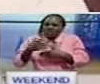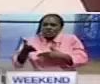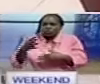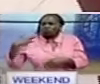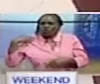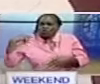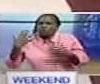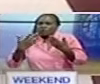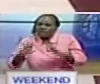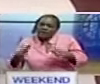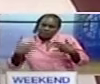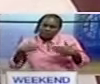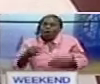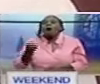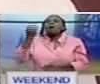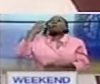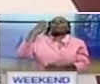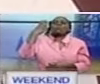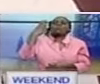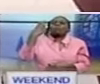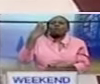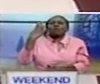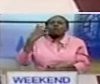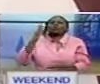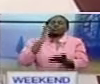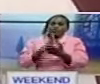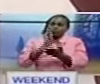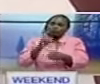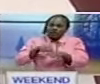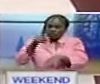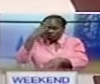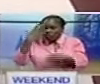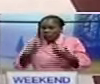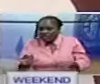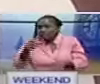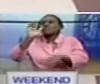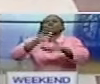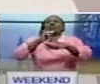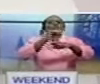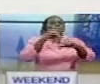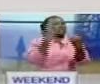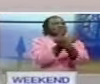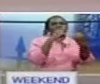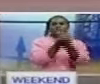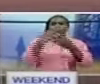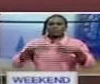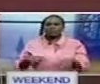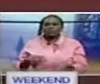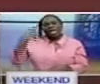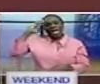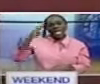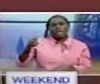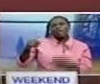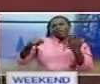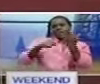after some time, people will come to know you, and when they know you, they will be calling you. They will be calling different people.